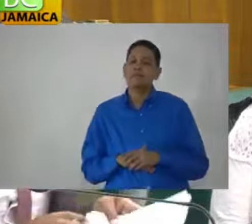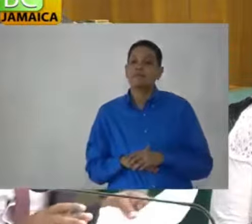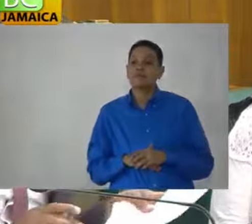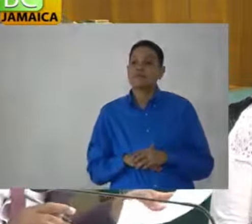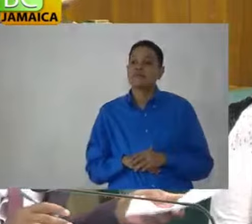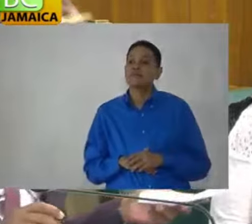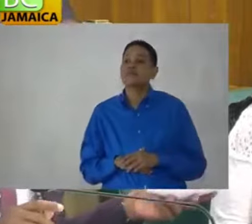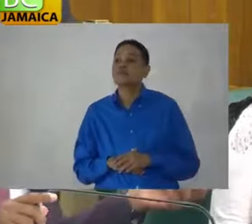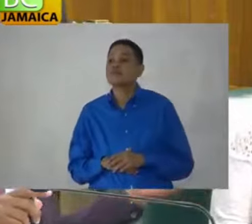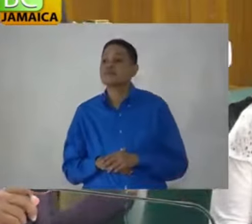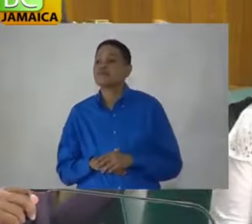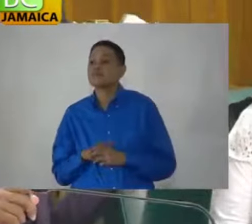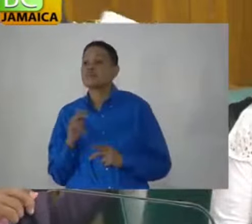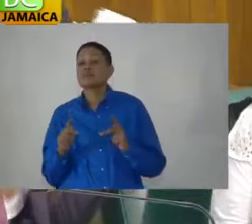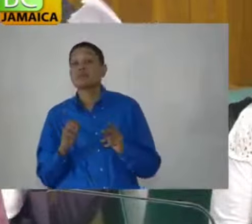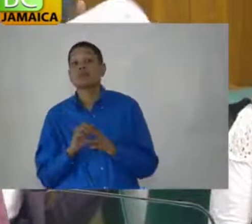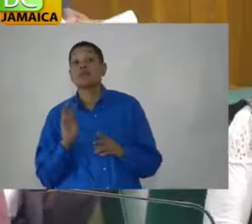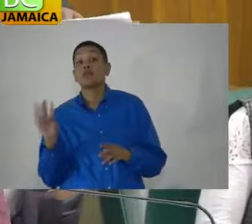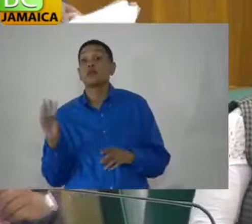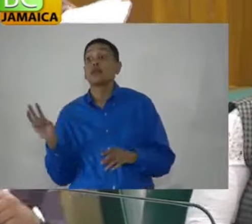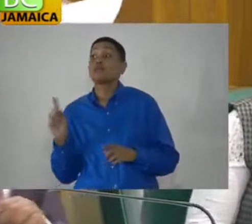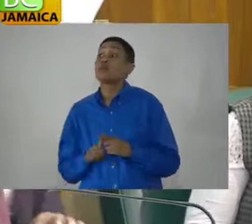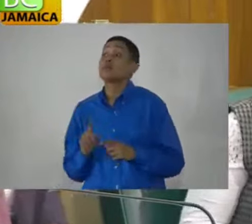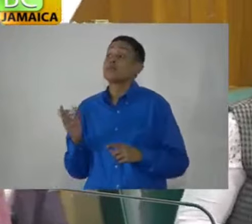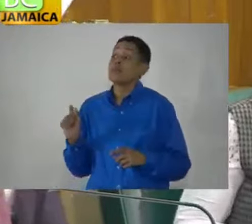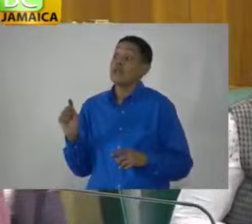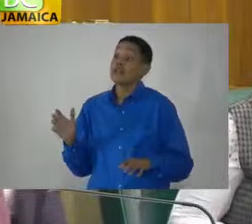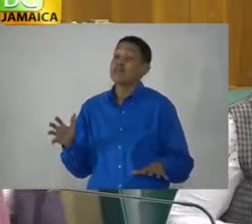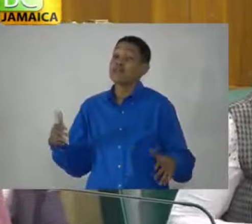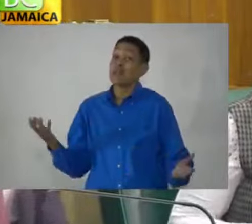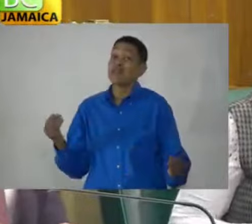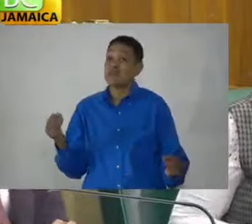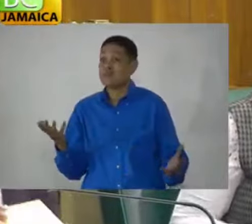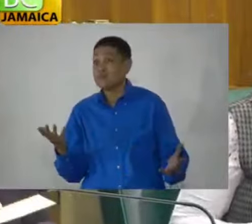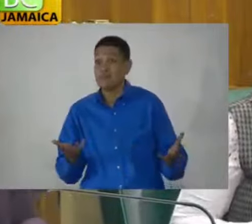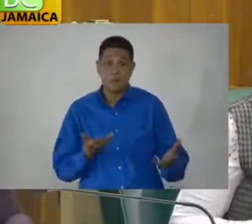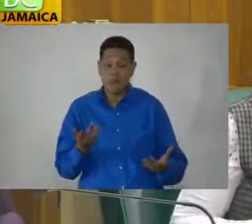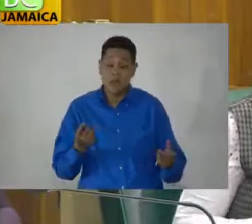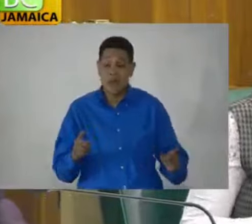folks in Westmoreland and in St. Elizabeth